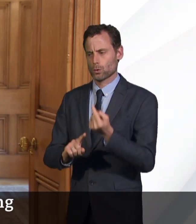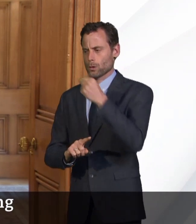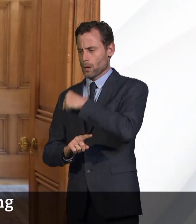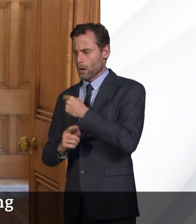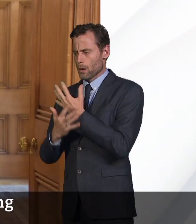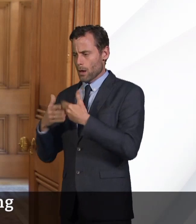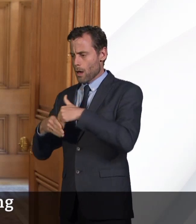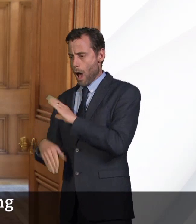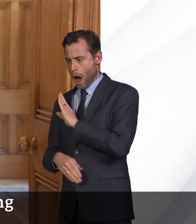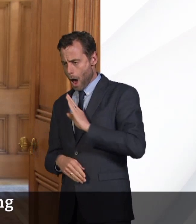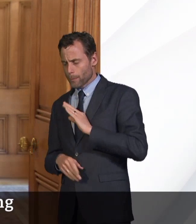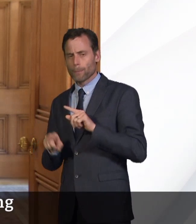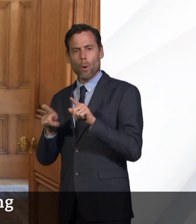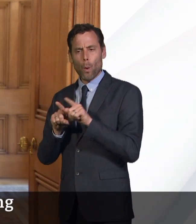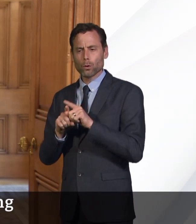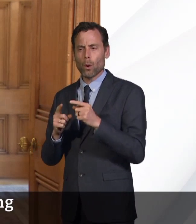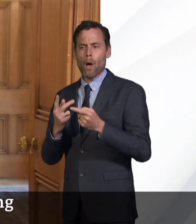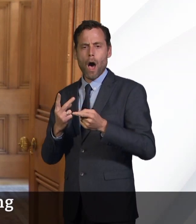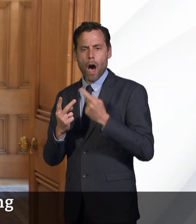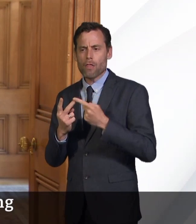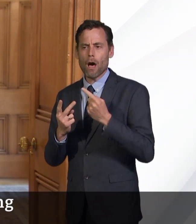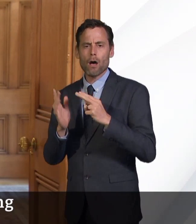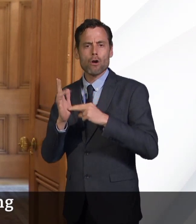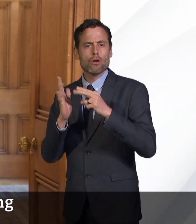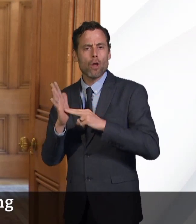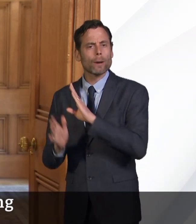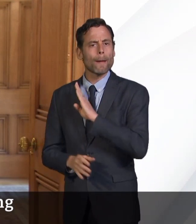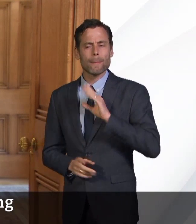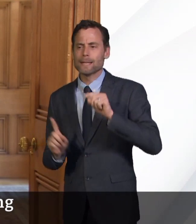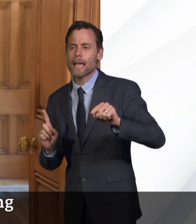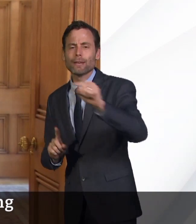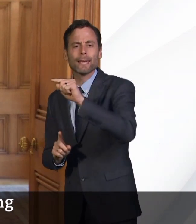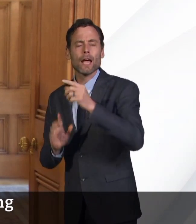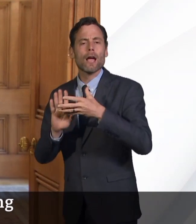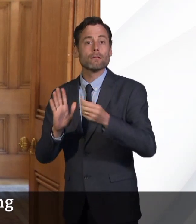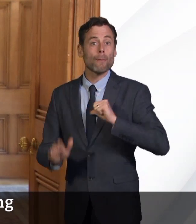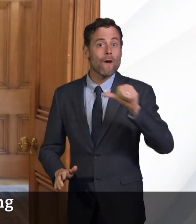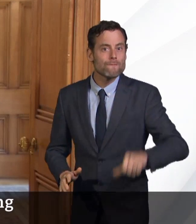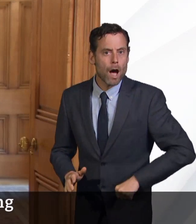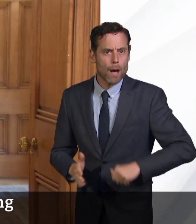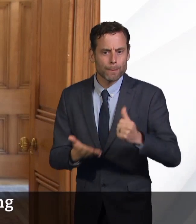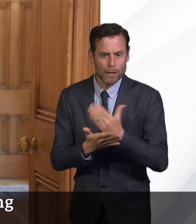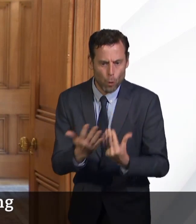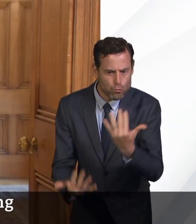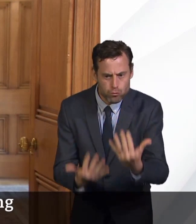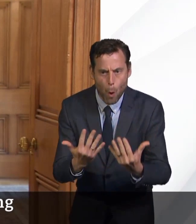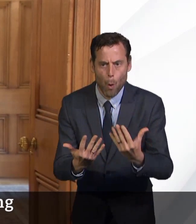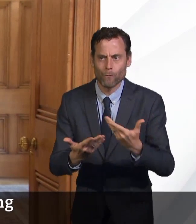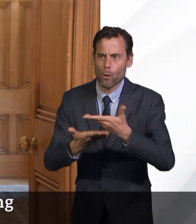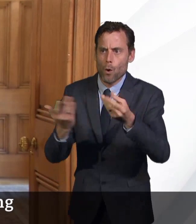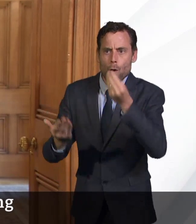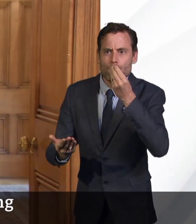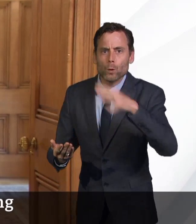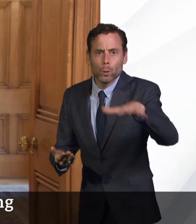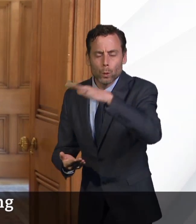in particular our farmers who stepped up to ensure that the nation was fed, and the many women who responded to the call